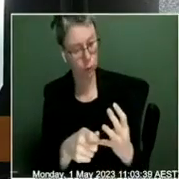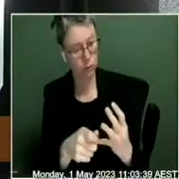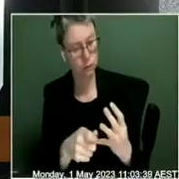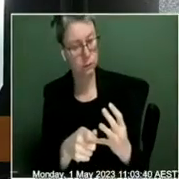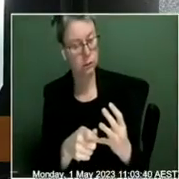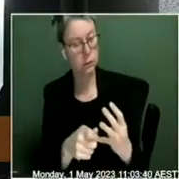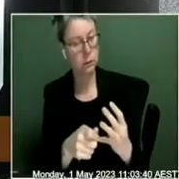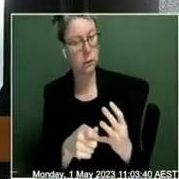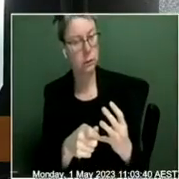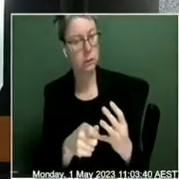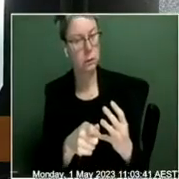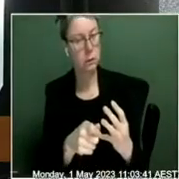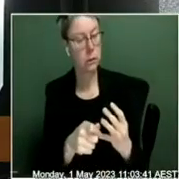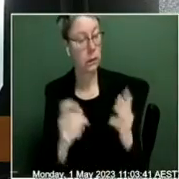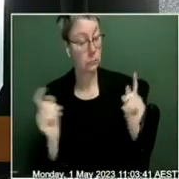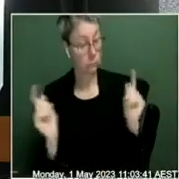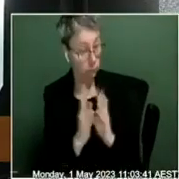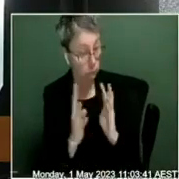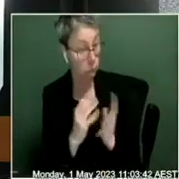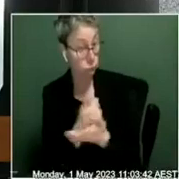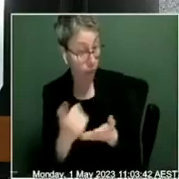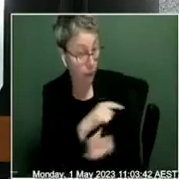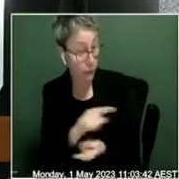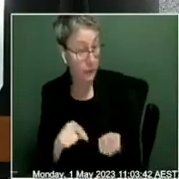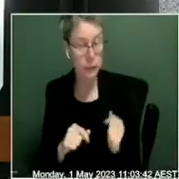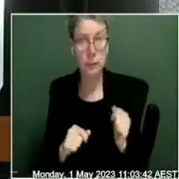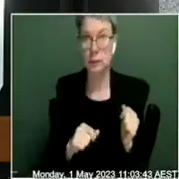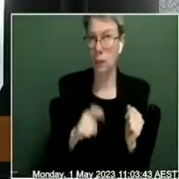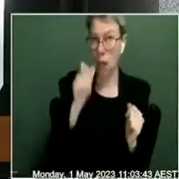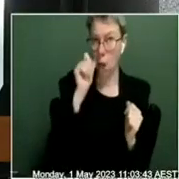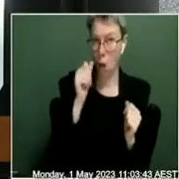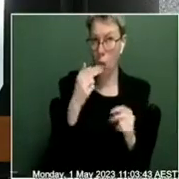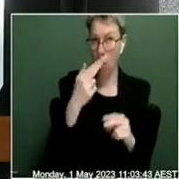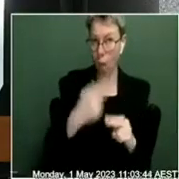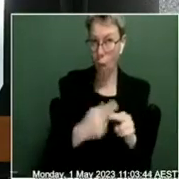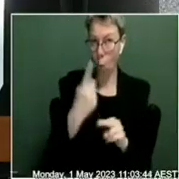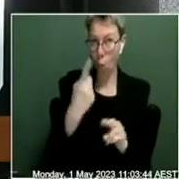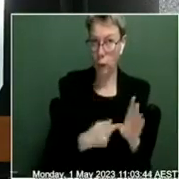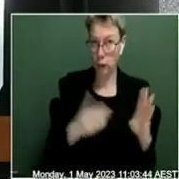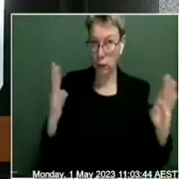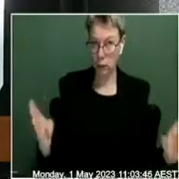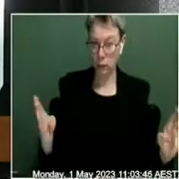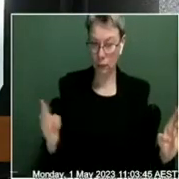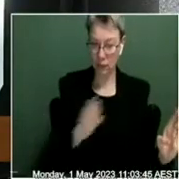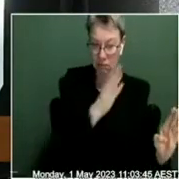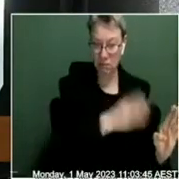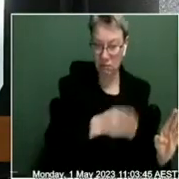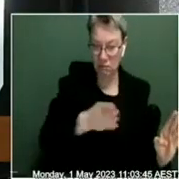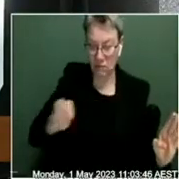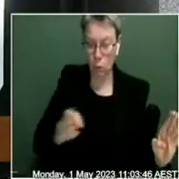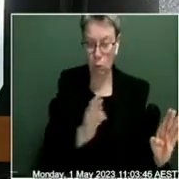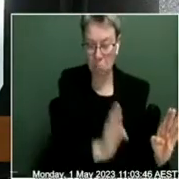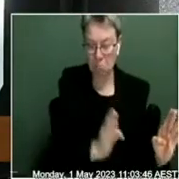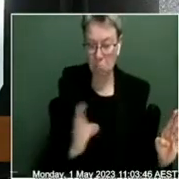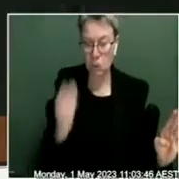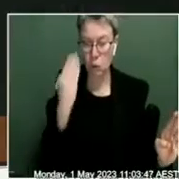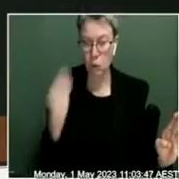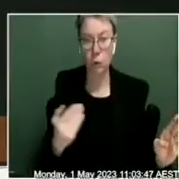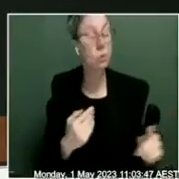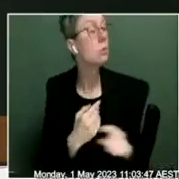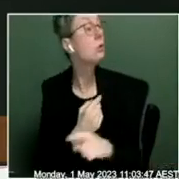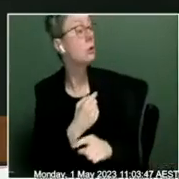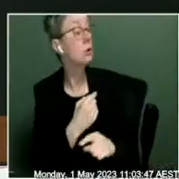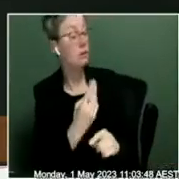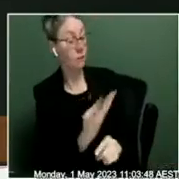frequency. Who were they auspiced by? I understand it was Department of Premier and Cabinet. It was set up specifically to lead